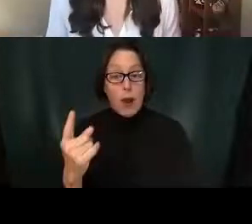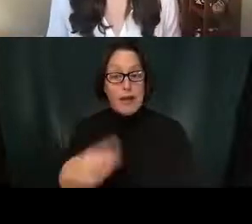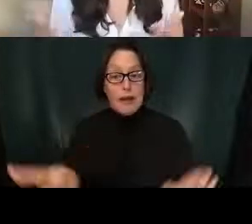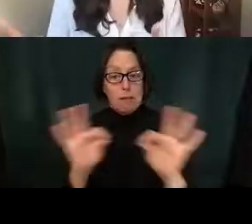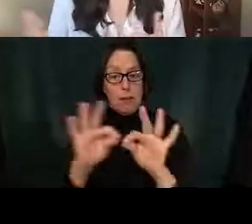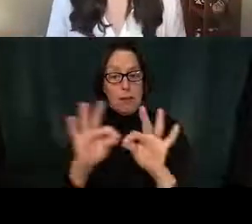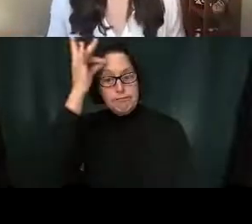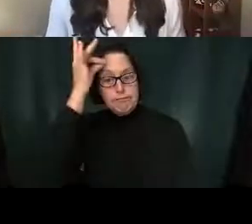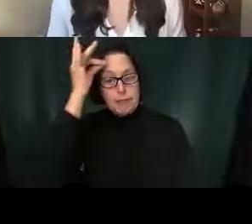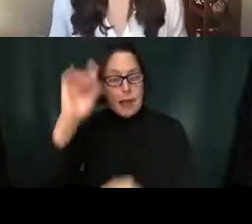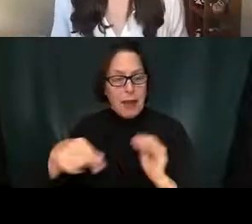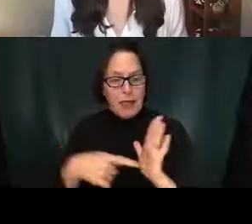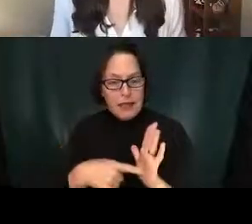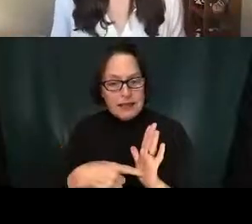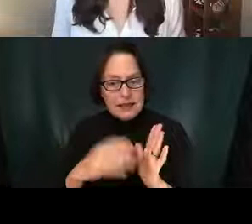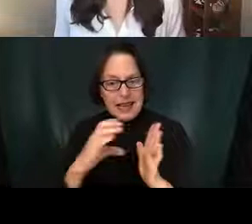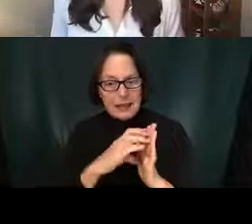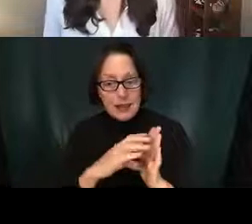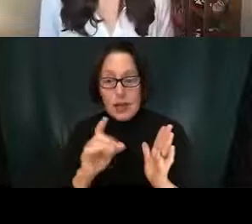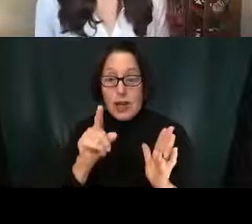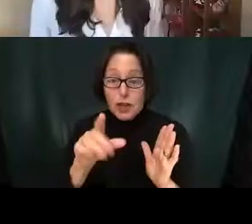your mind, and to put that into the chat as well.